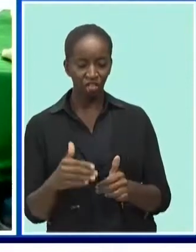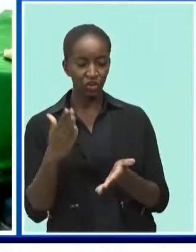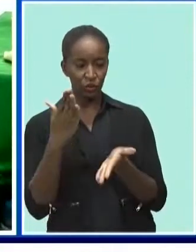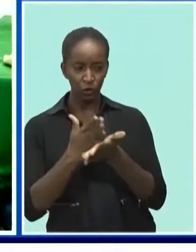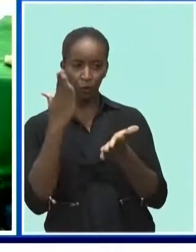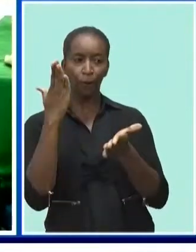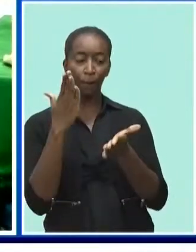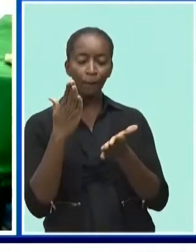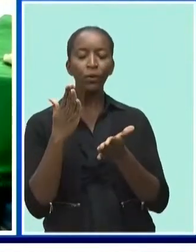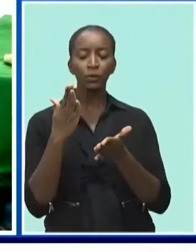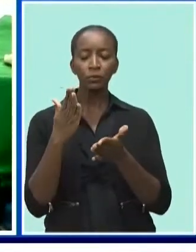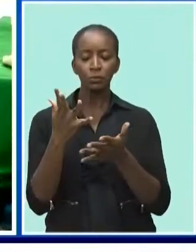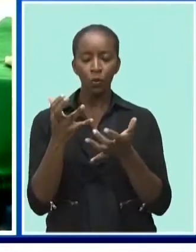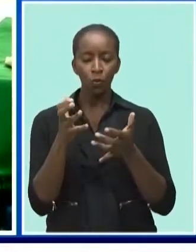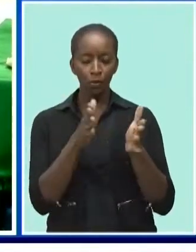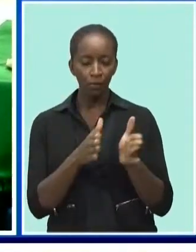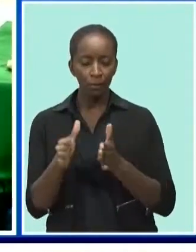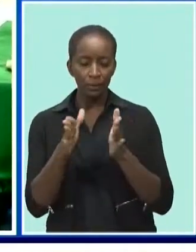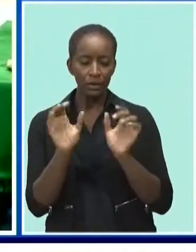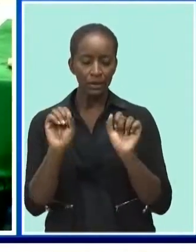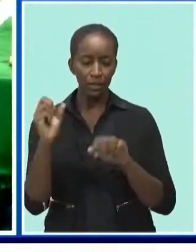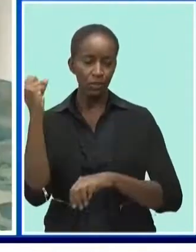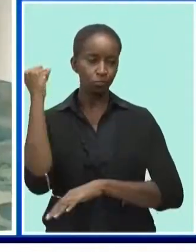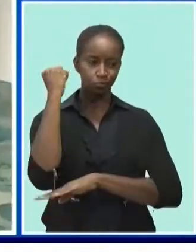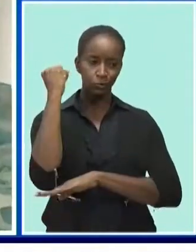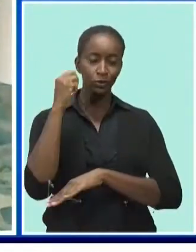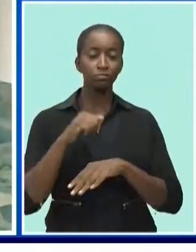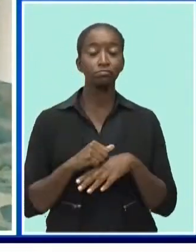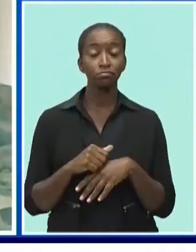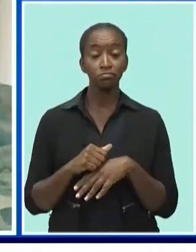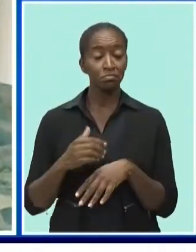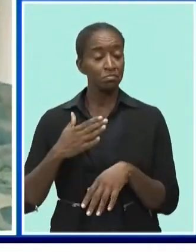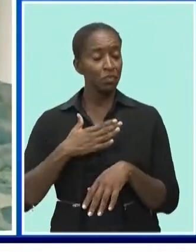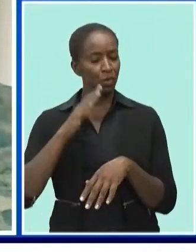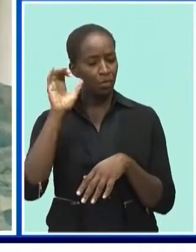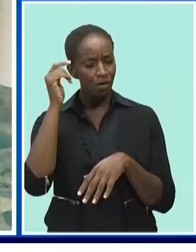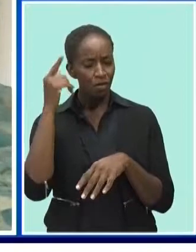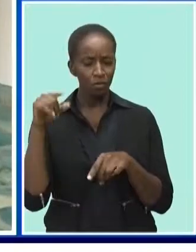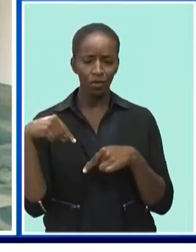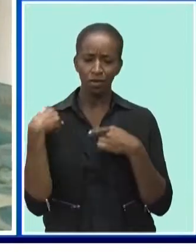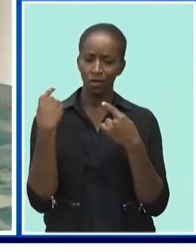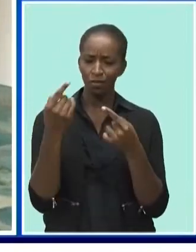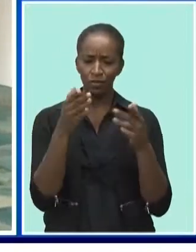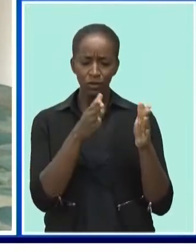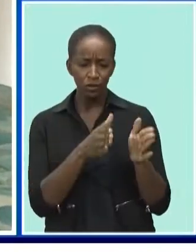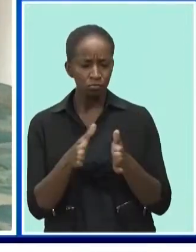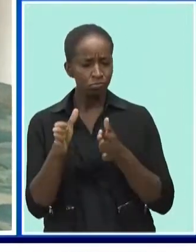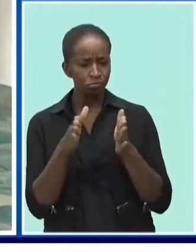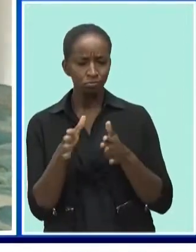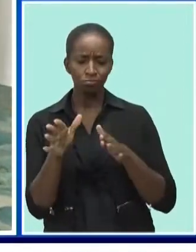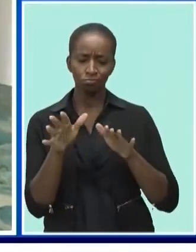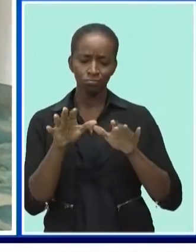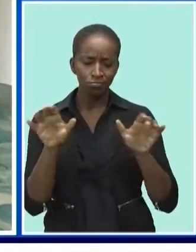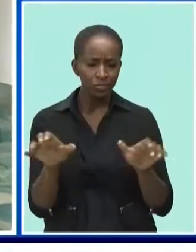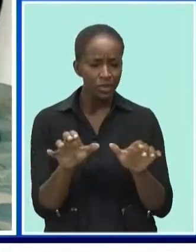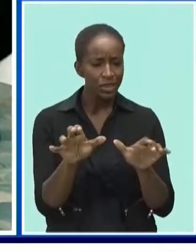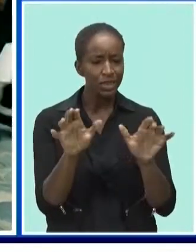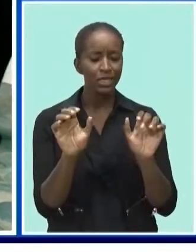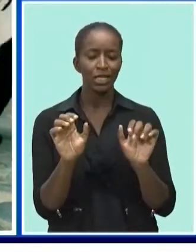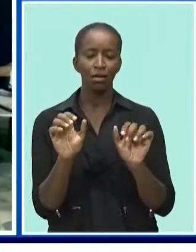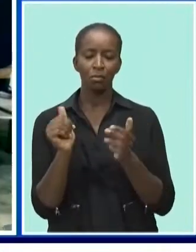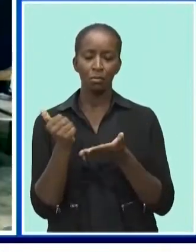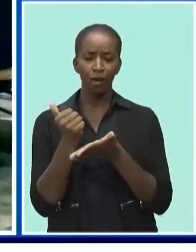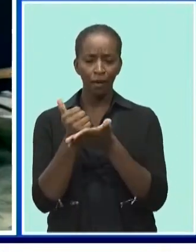evidence that her administration's efforts so far have had a significant overall positive impact on the island's position compared to a year